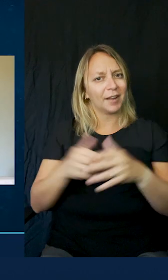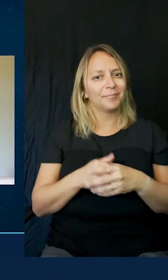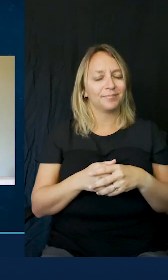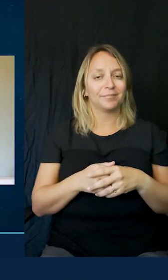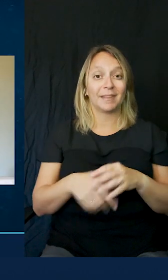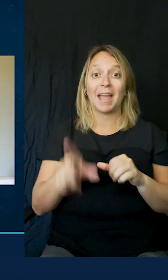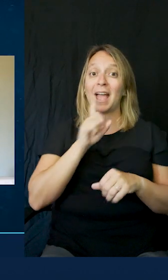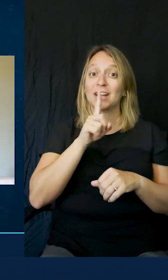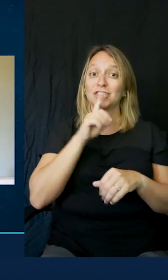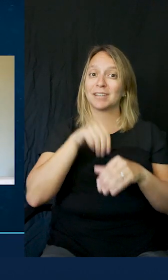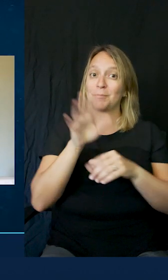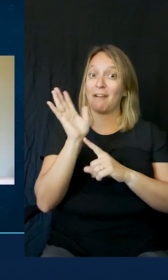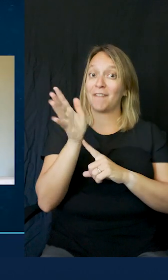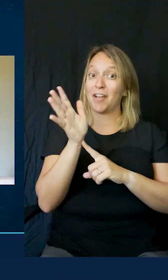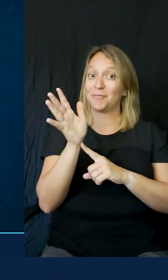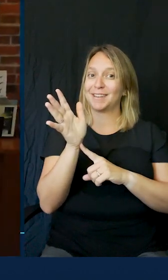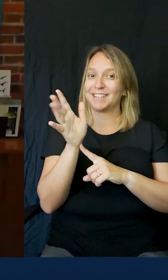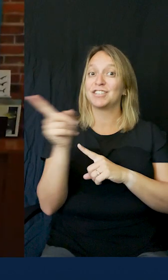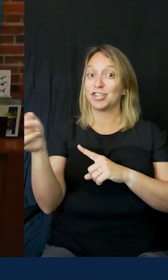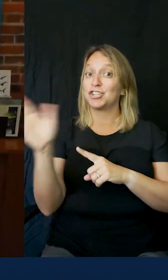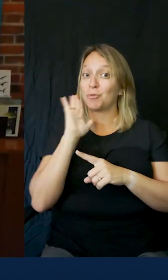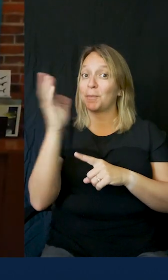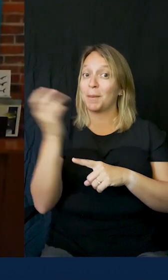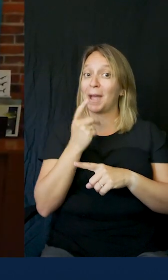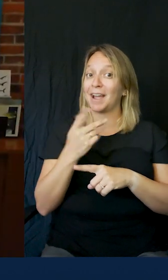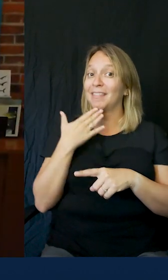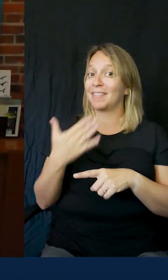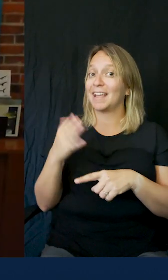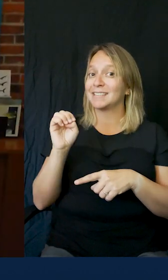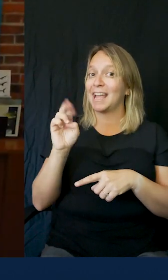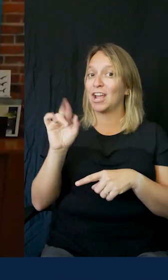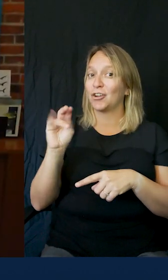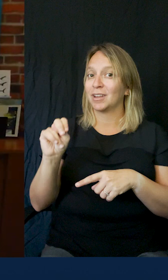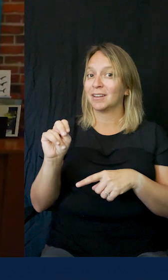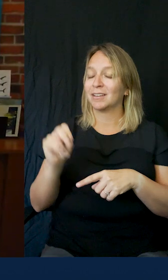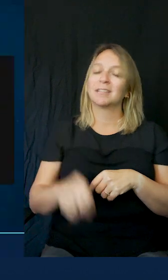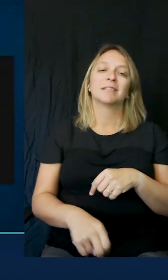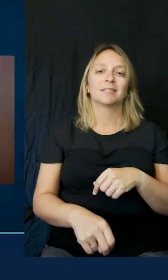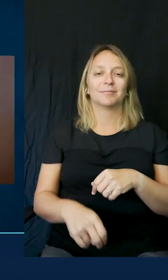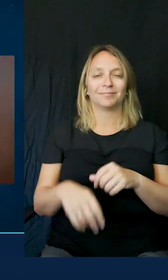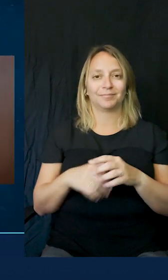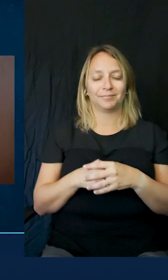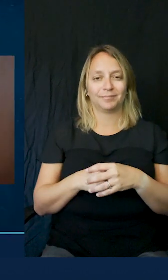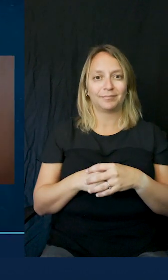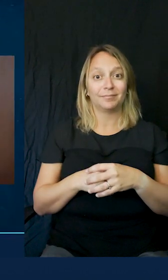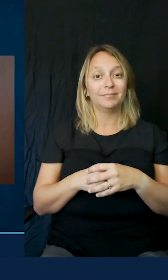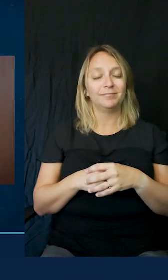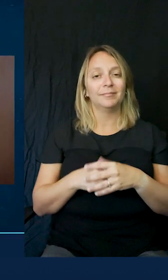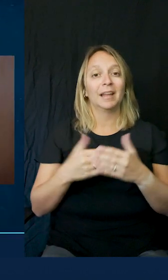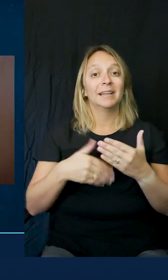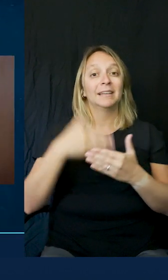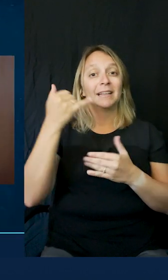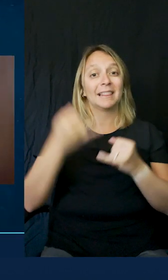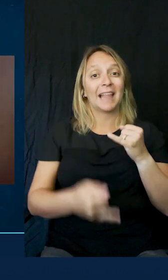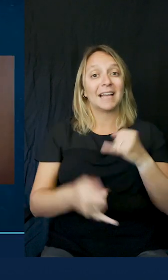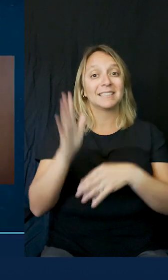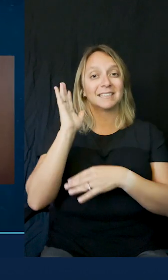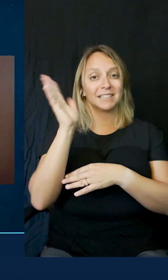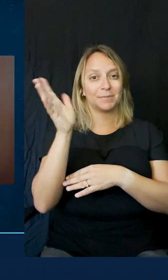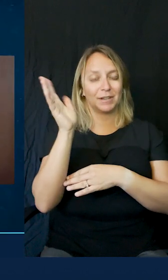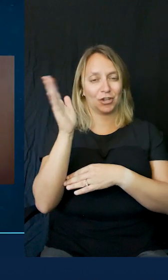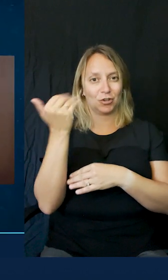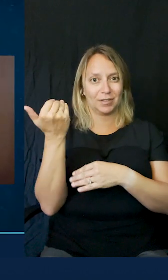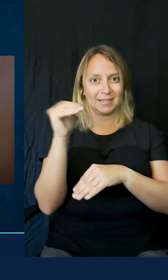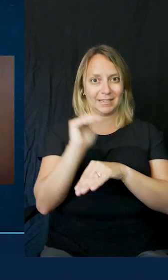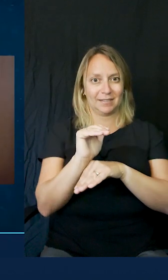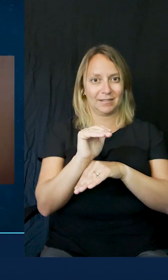fact, in about 5 minutes. So thank you, Erin. And actually probably in exactly 5 minutes, because our last speaker this evening